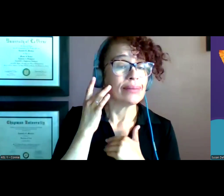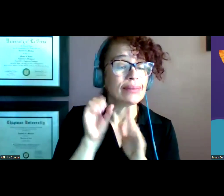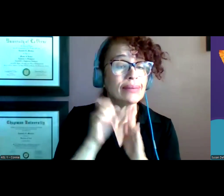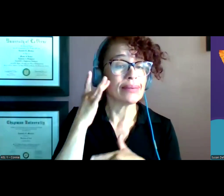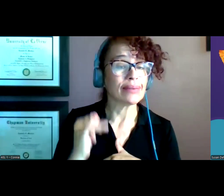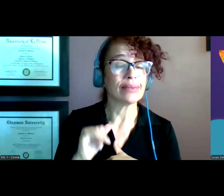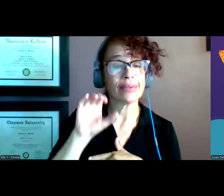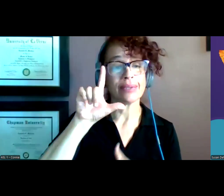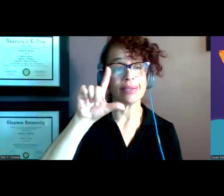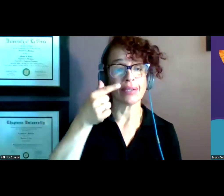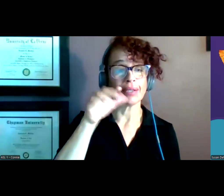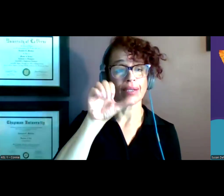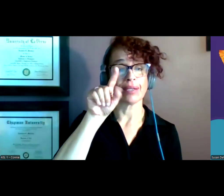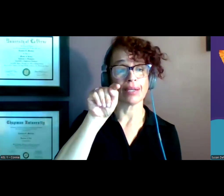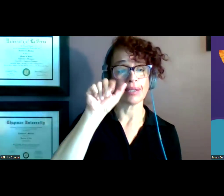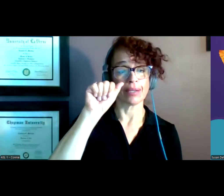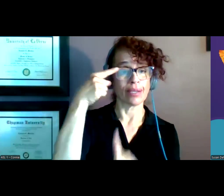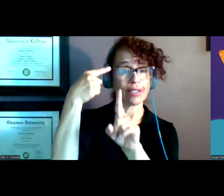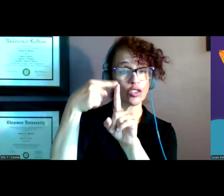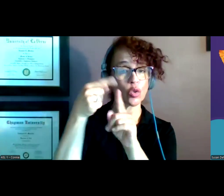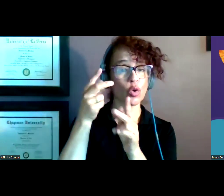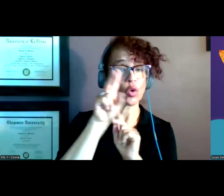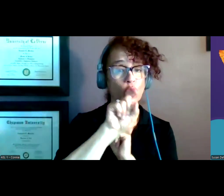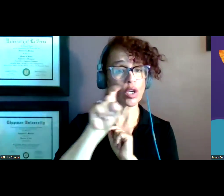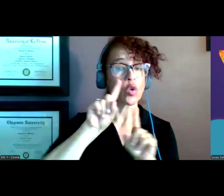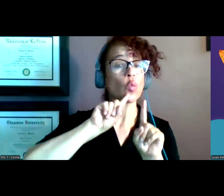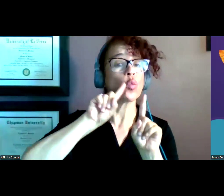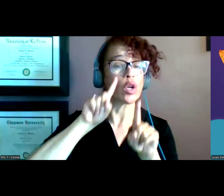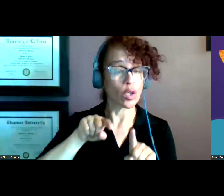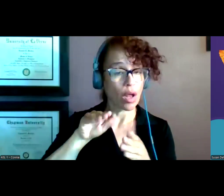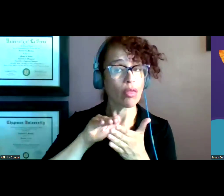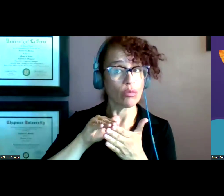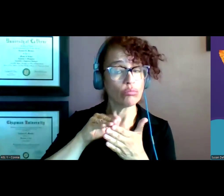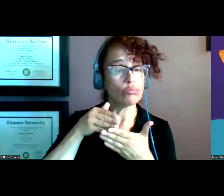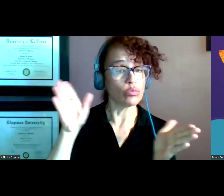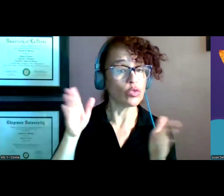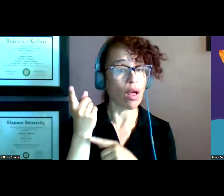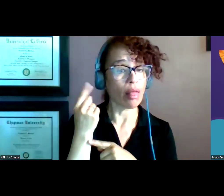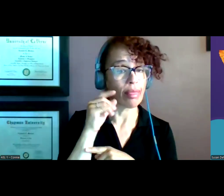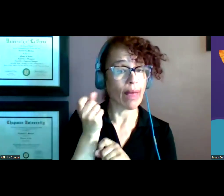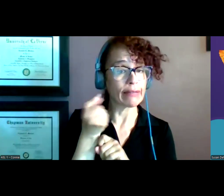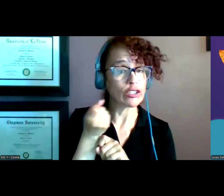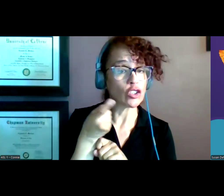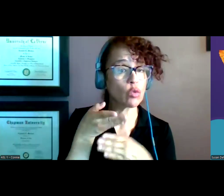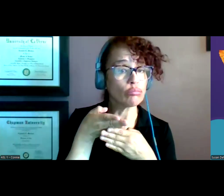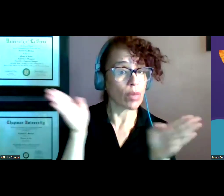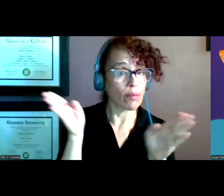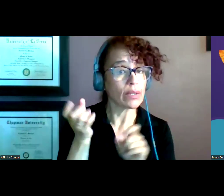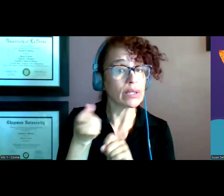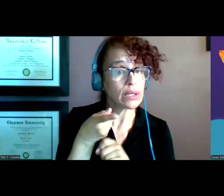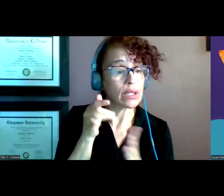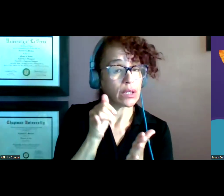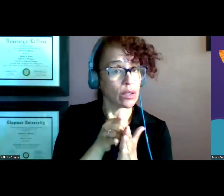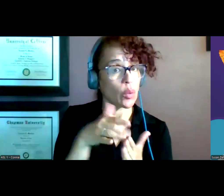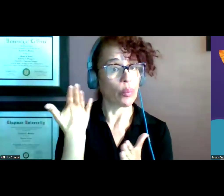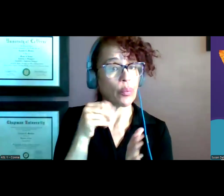The LGBTQIA plus survey and report that was released last year. That was